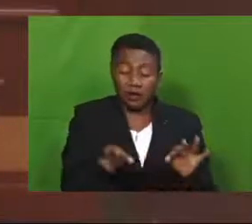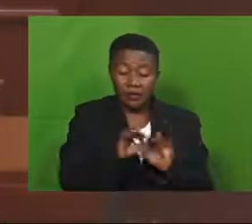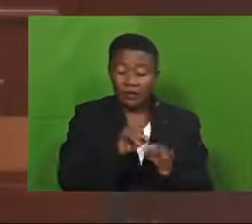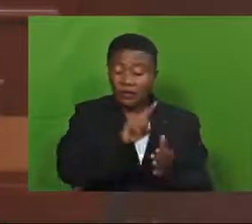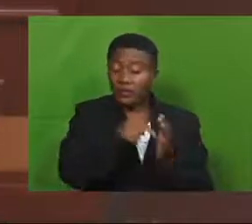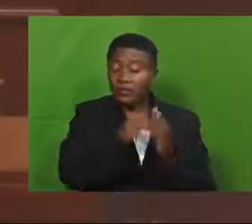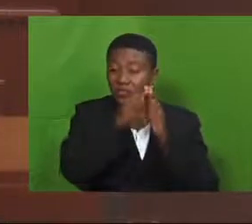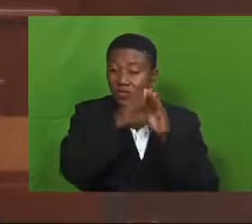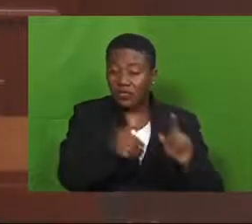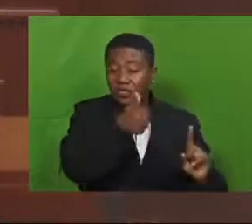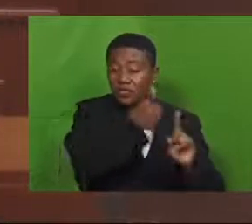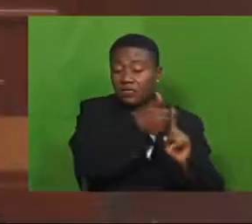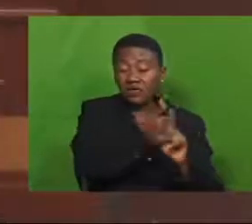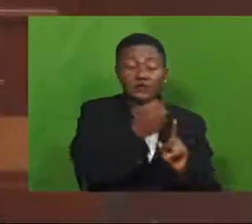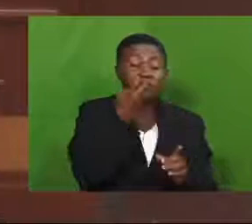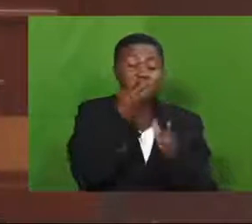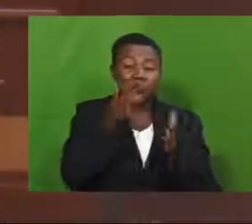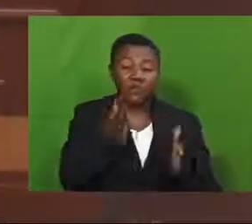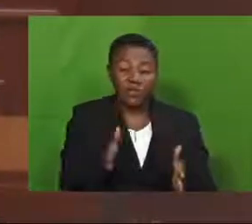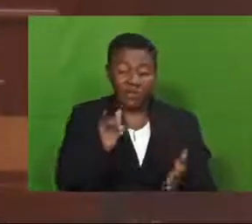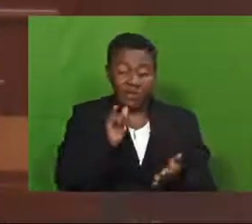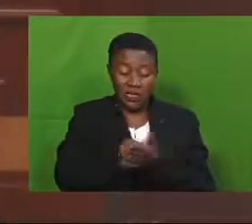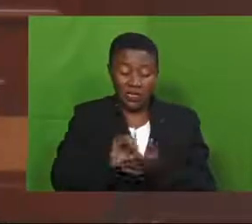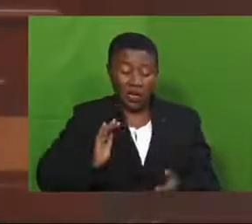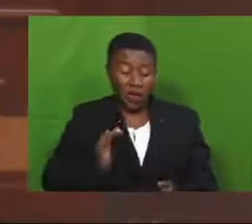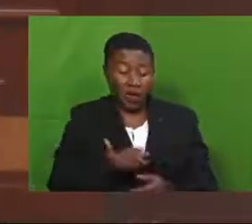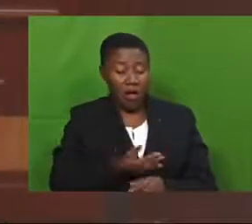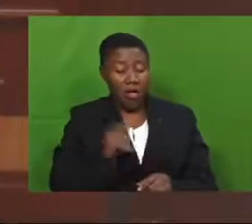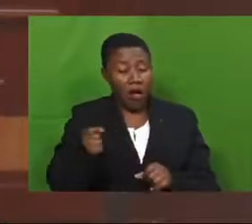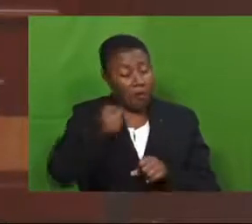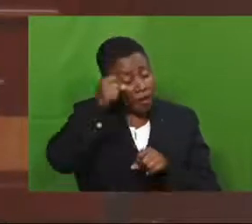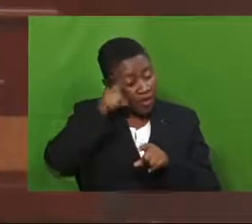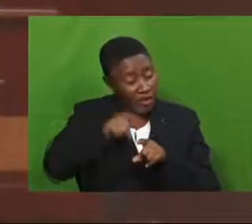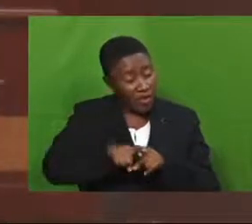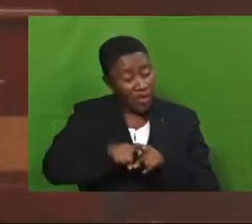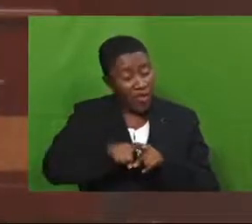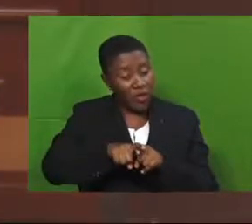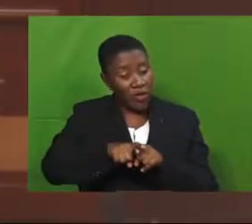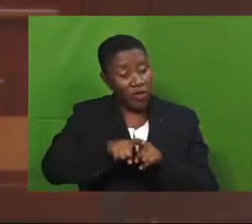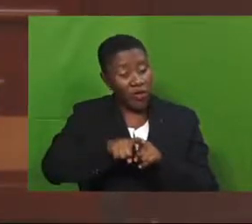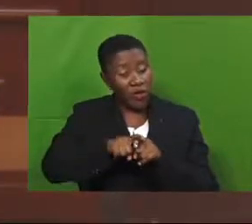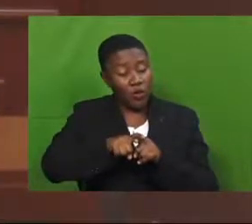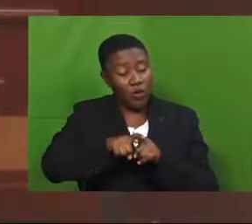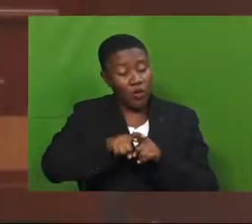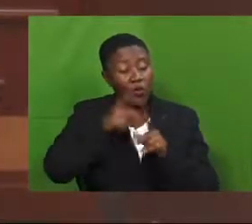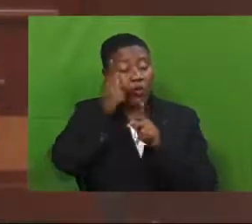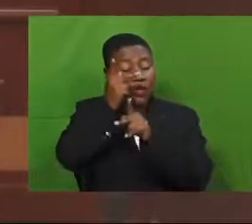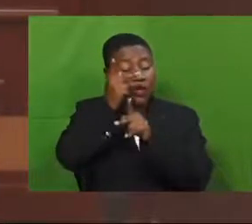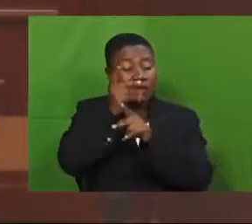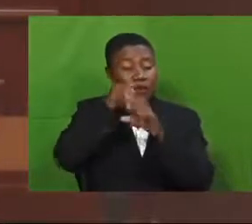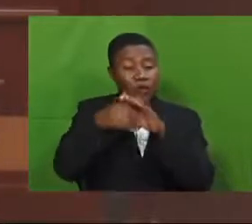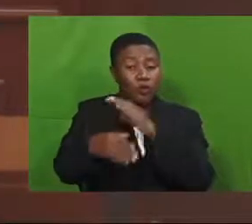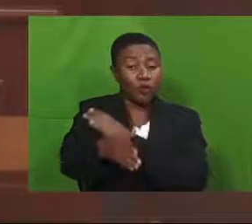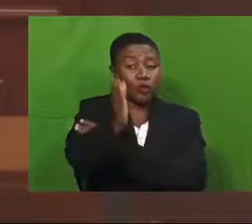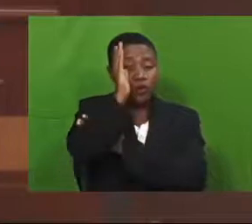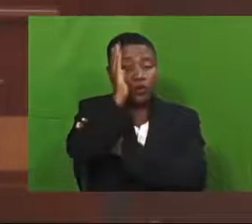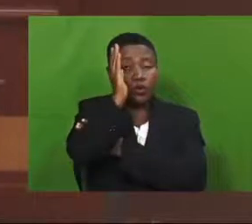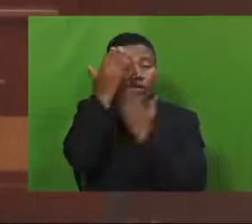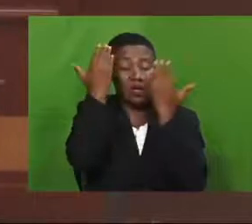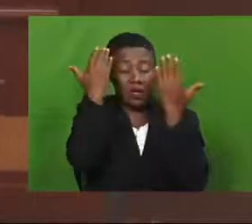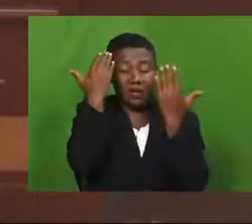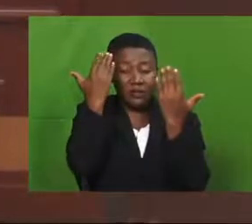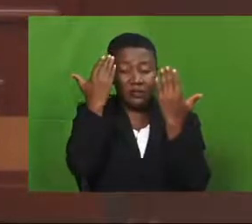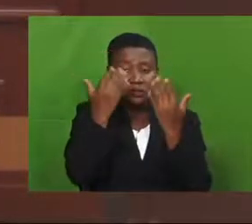yourself, Mr. Speaker, that our brother would be in the hands, the merciful hands of Allah subhanahu wa